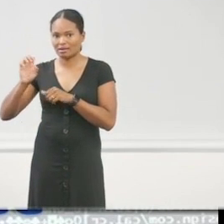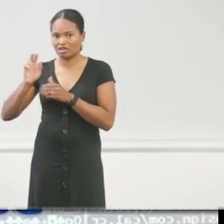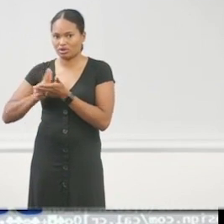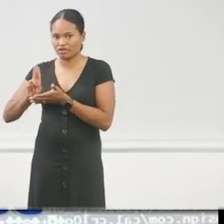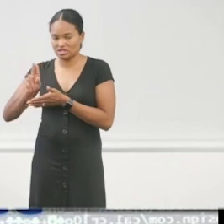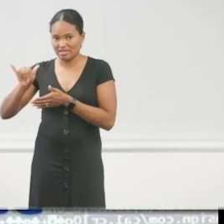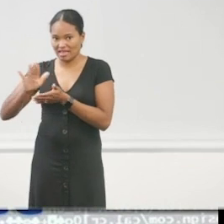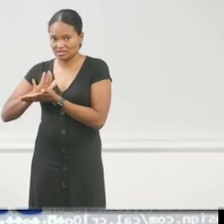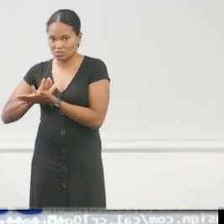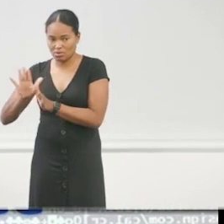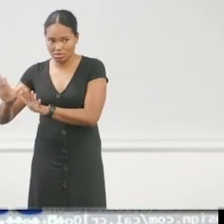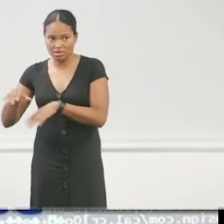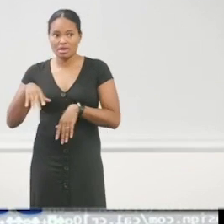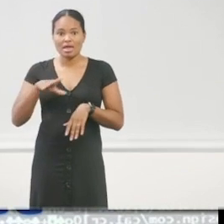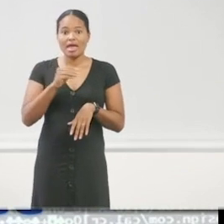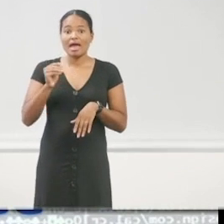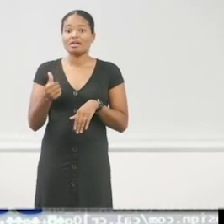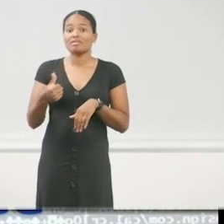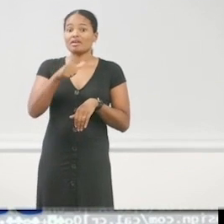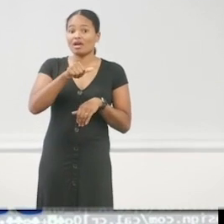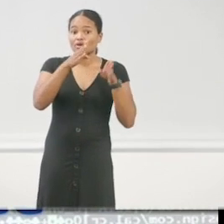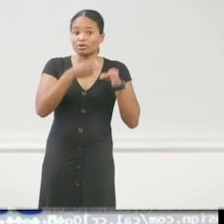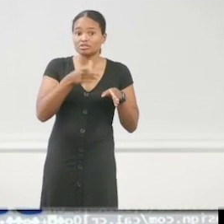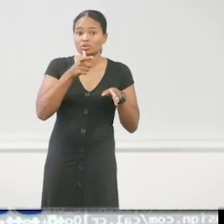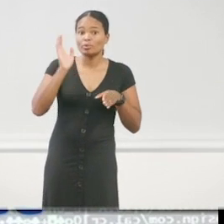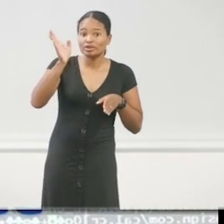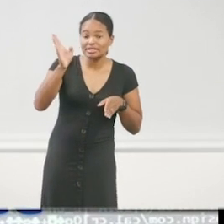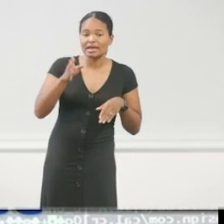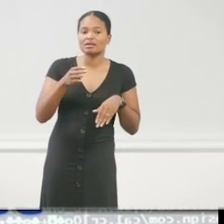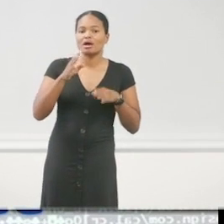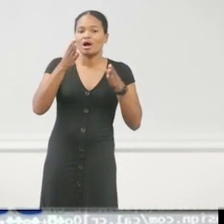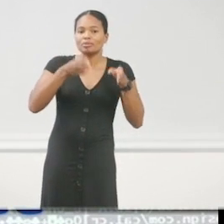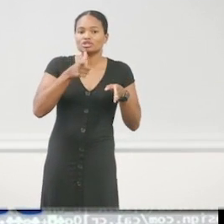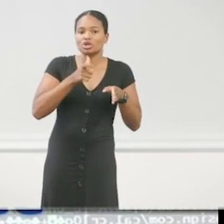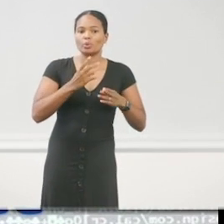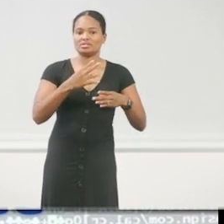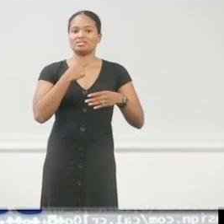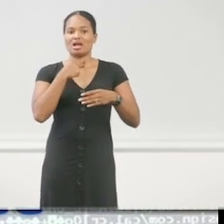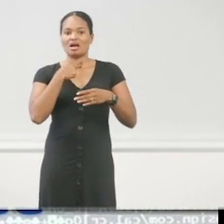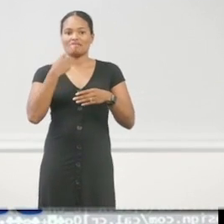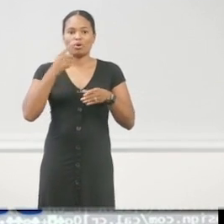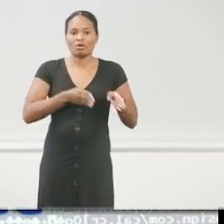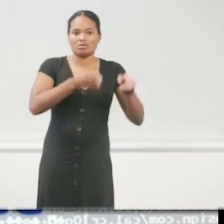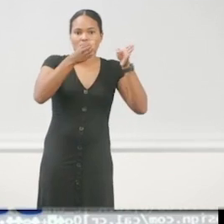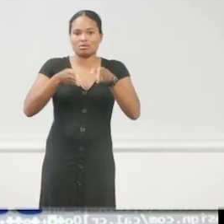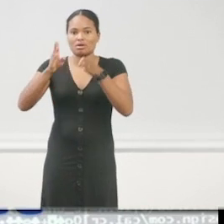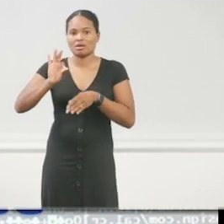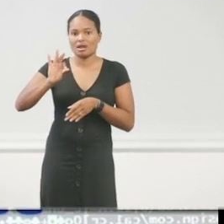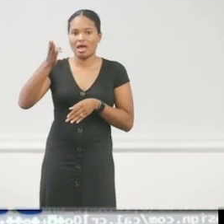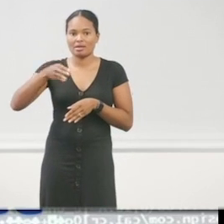person who was trapped in both the towers on 9/11. We've had experts like Tommy Holmo, who was is